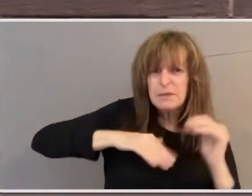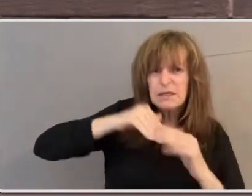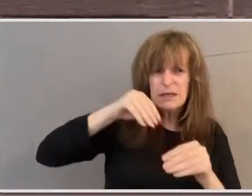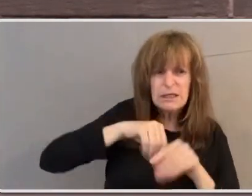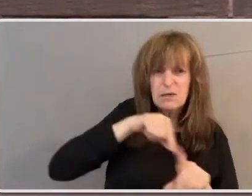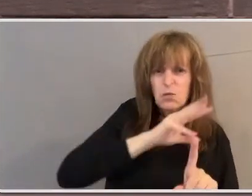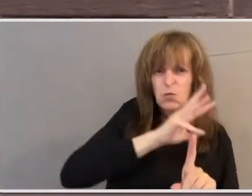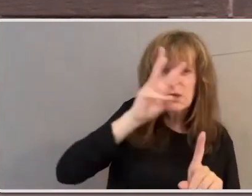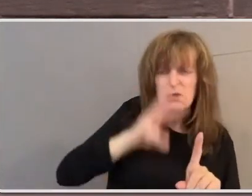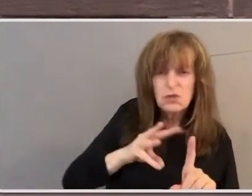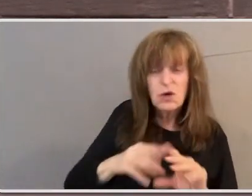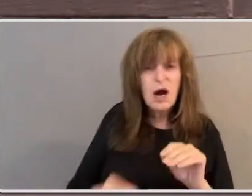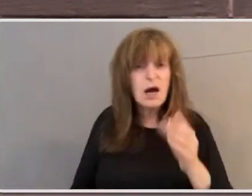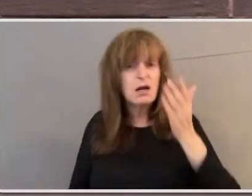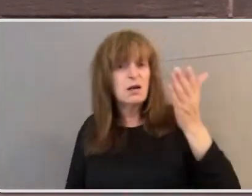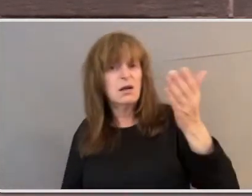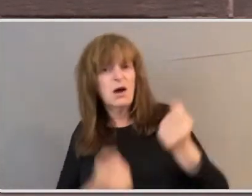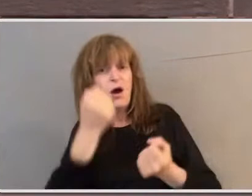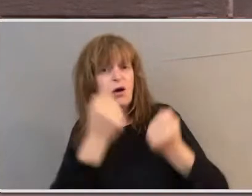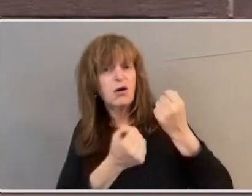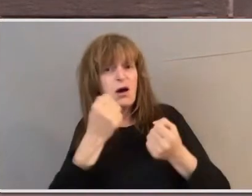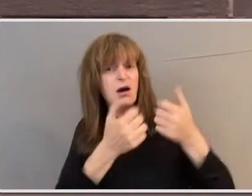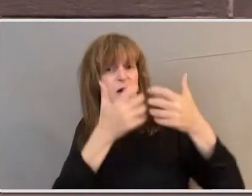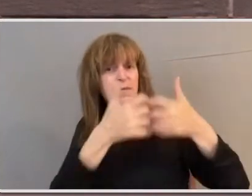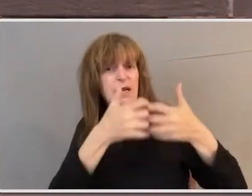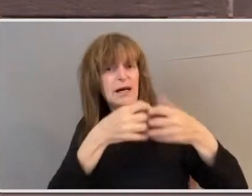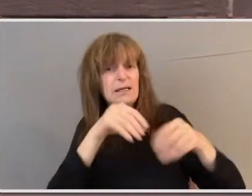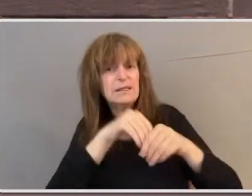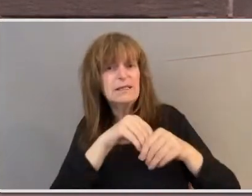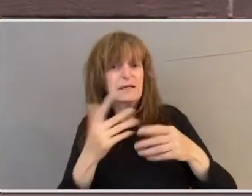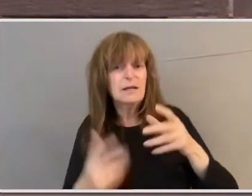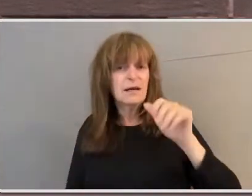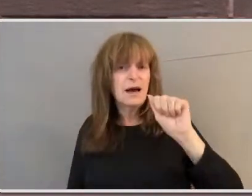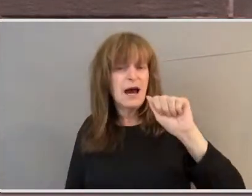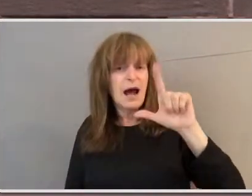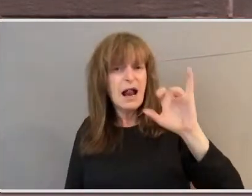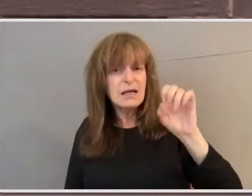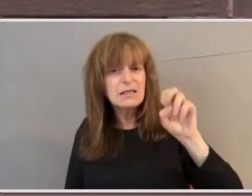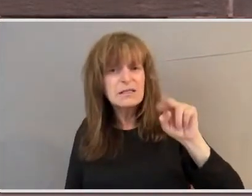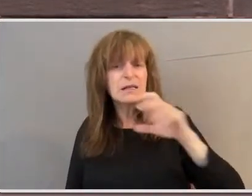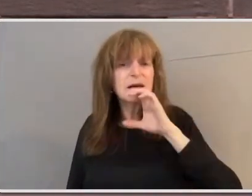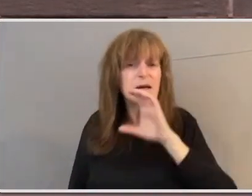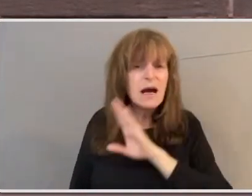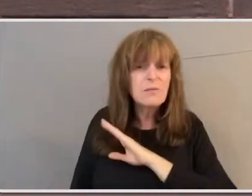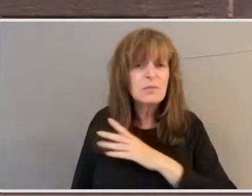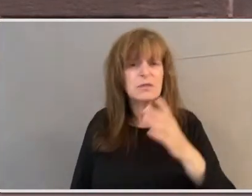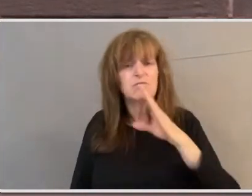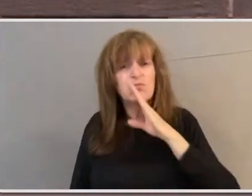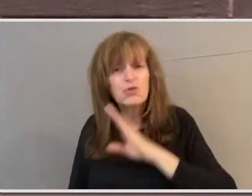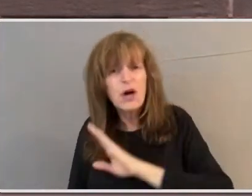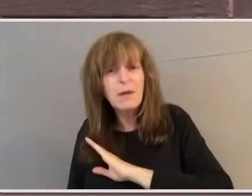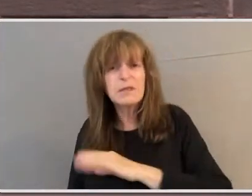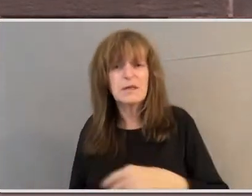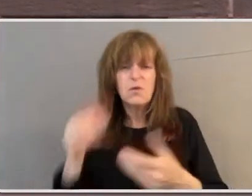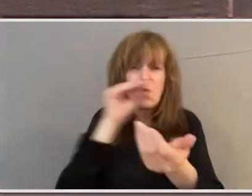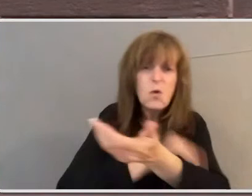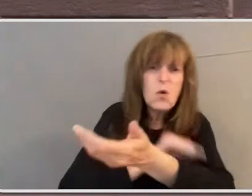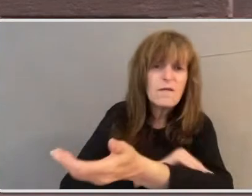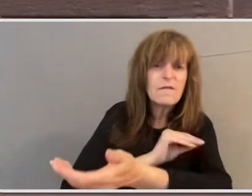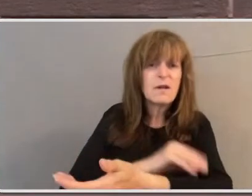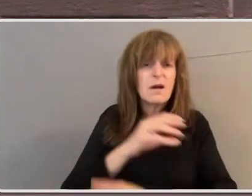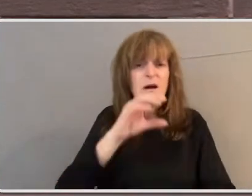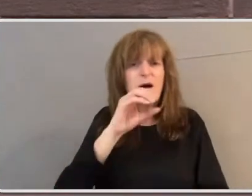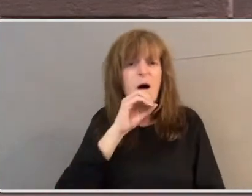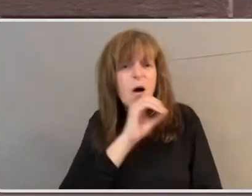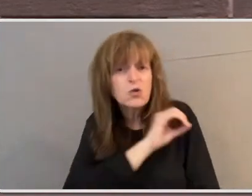Ingersoll, Alliston, Cambridge, Brampton, Woodstock, and Oshawa. The cars of the future will be